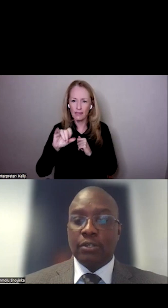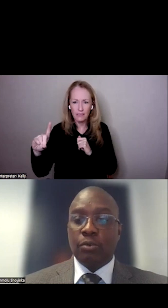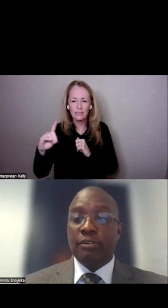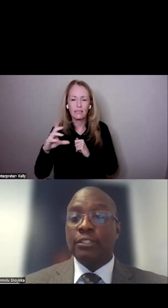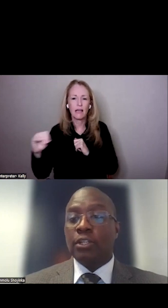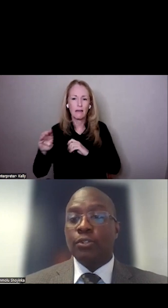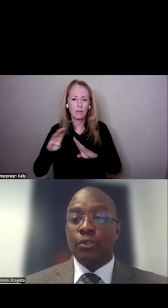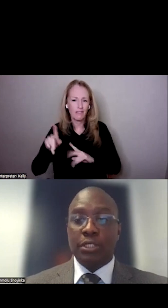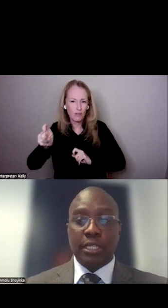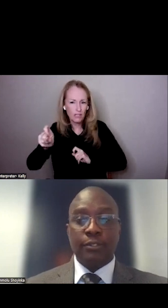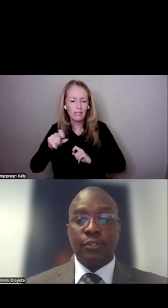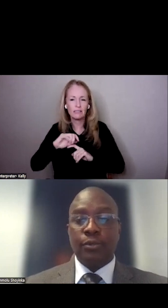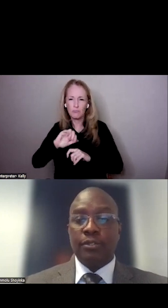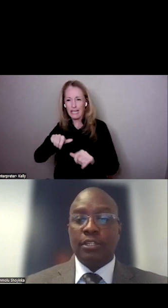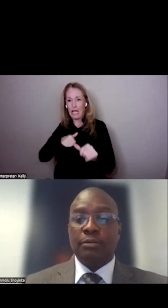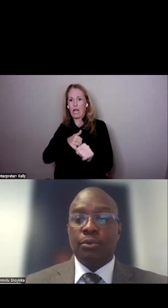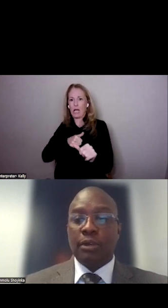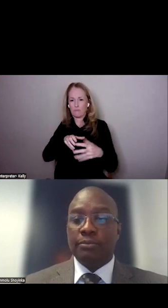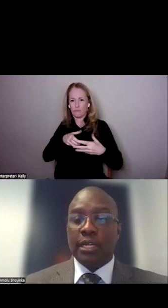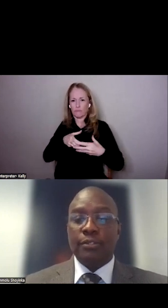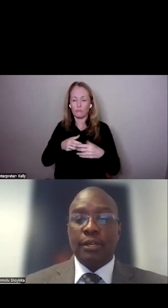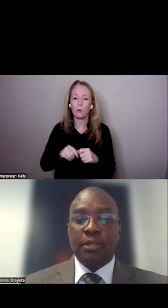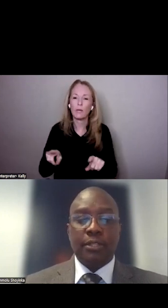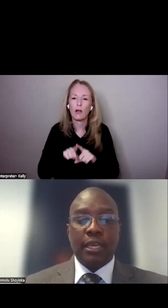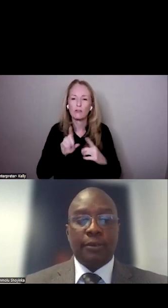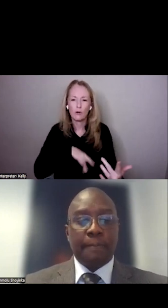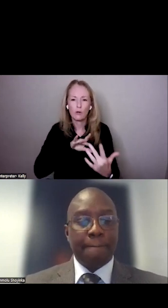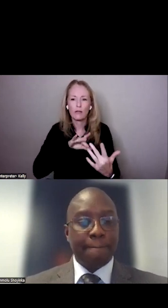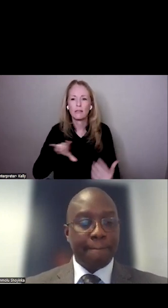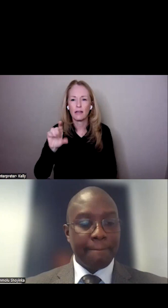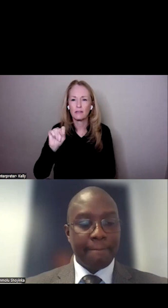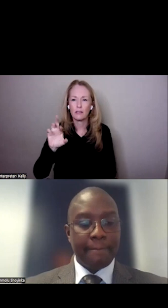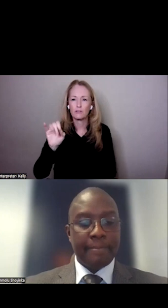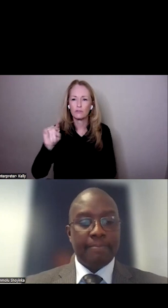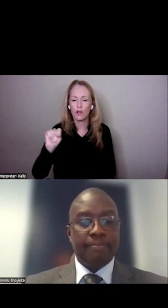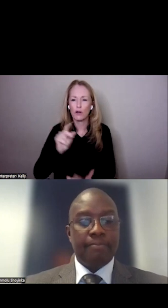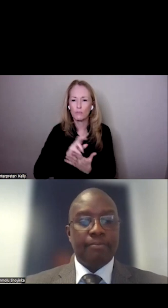needs. We've actually also reached out to the START program, and I'll stop there. Thank you.